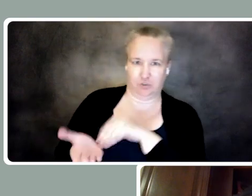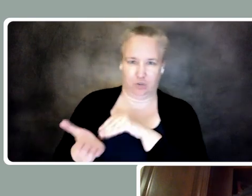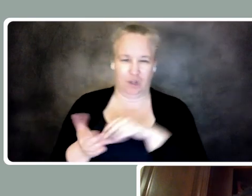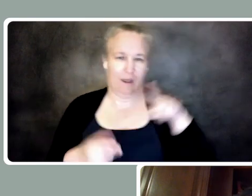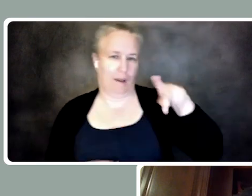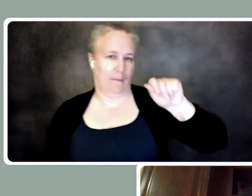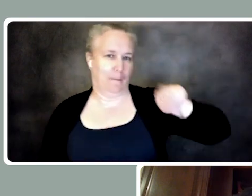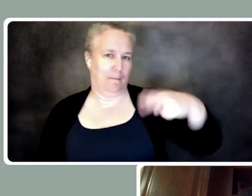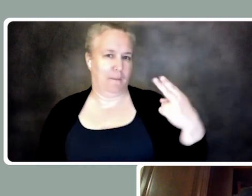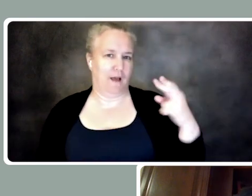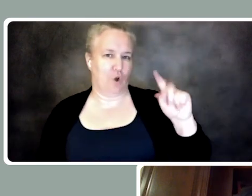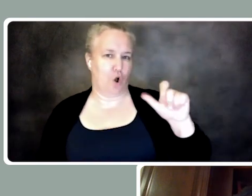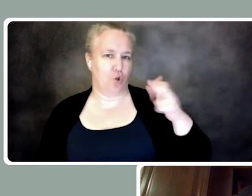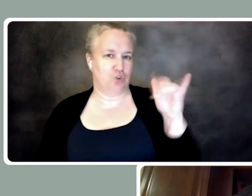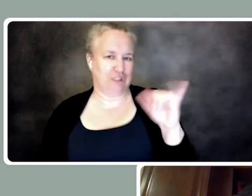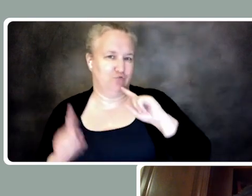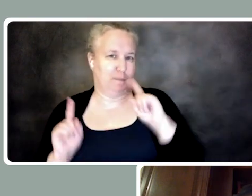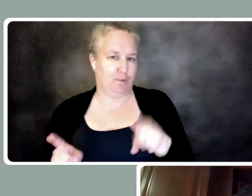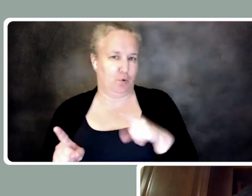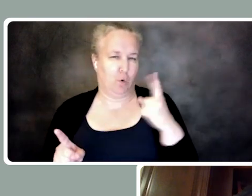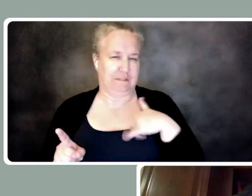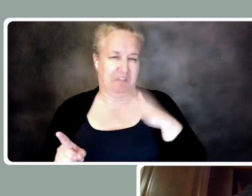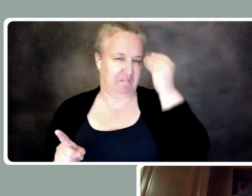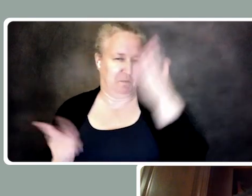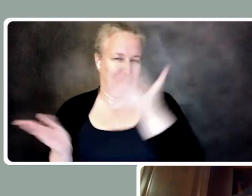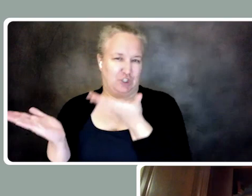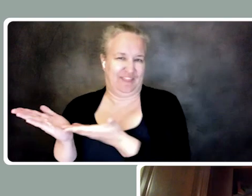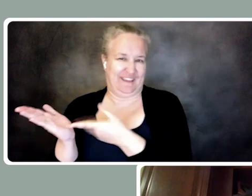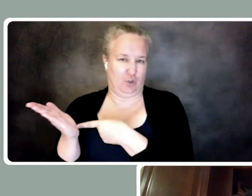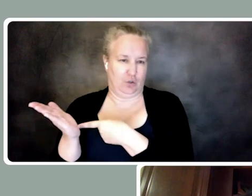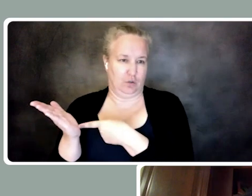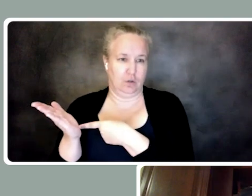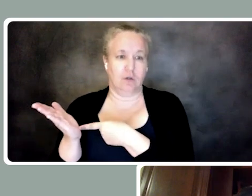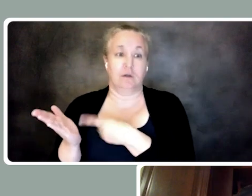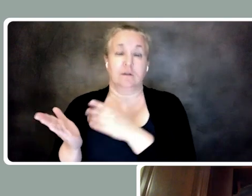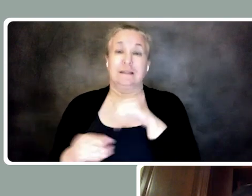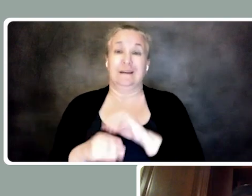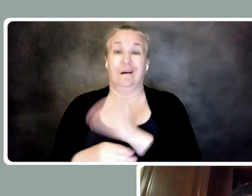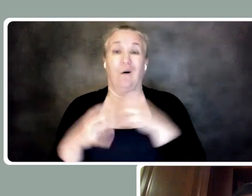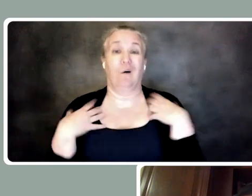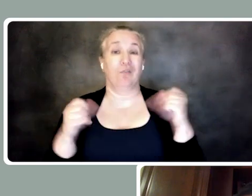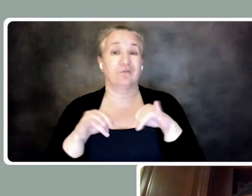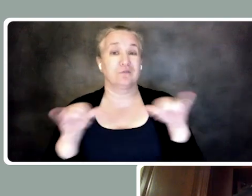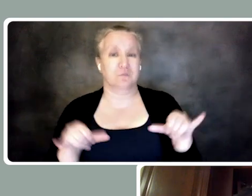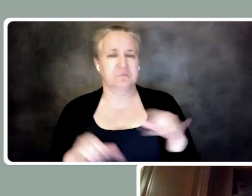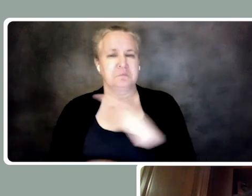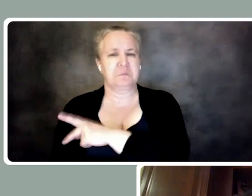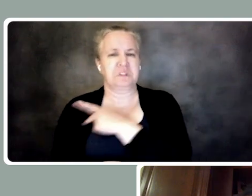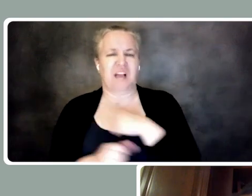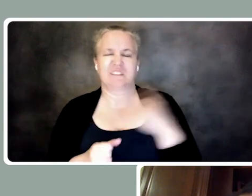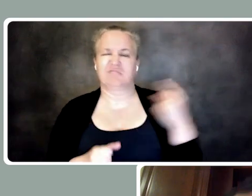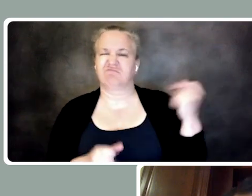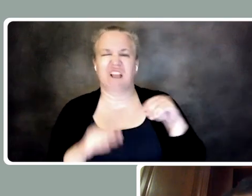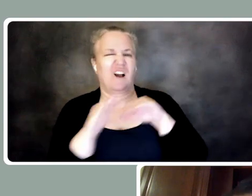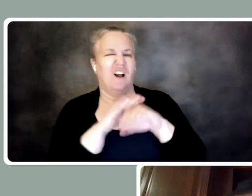always in the official pathology report. So we always give our patients, in our health system, our patients have instant access to